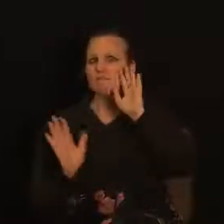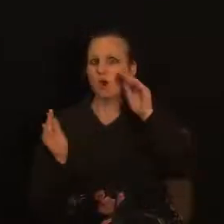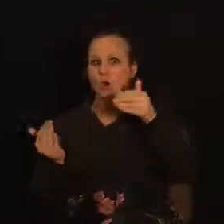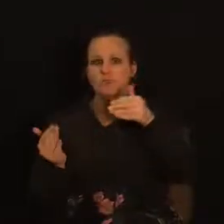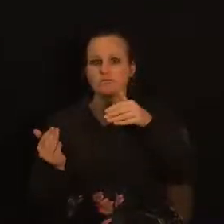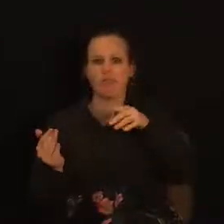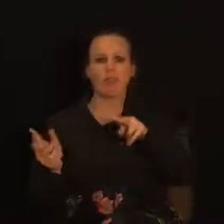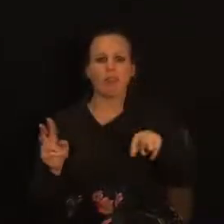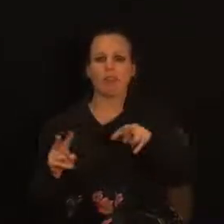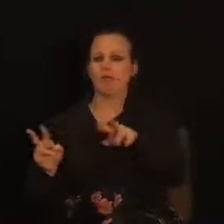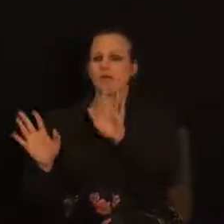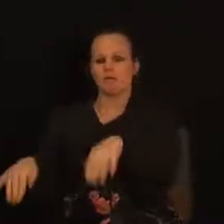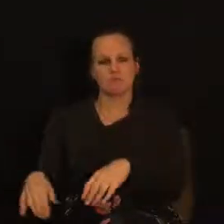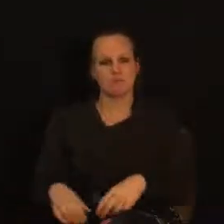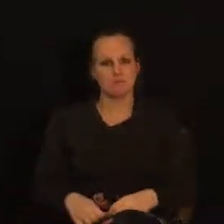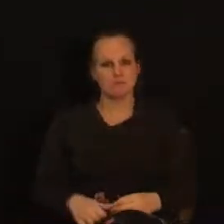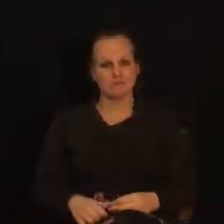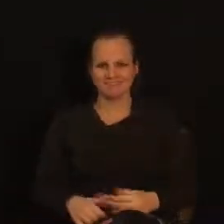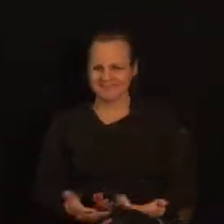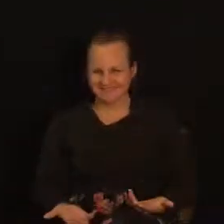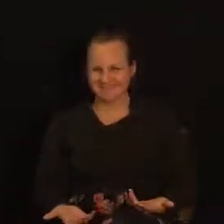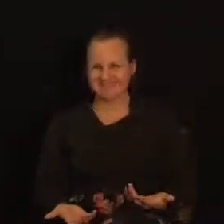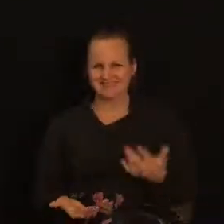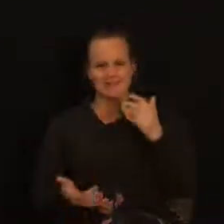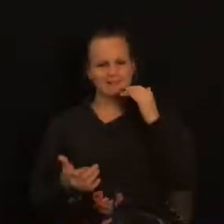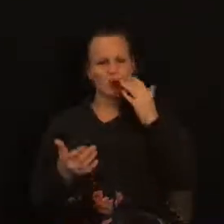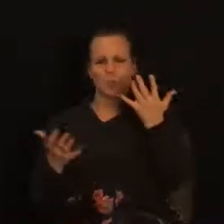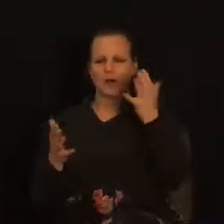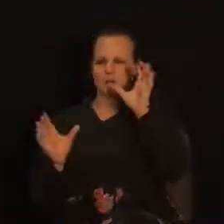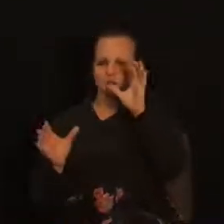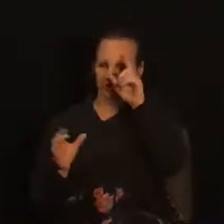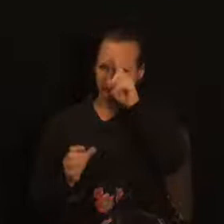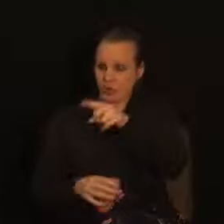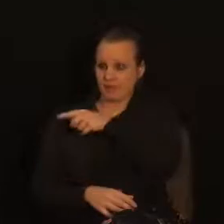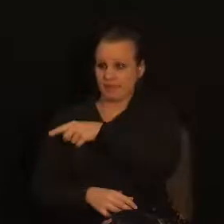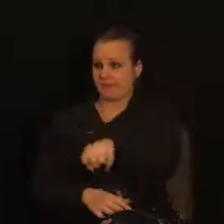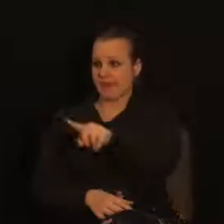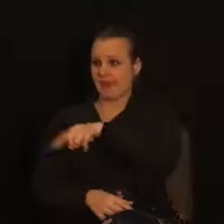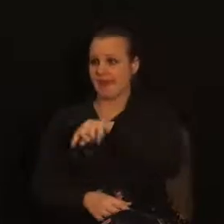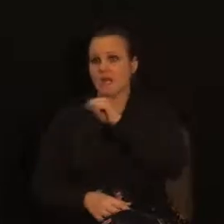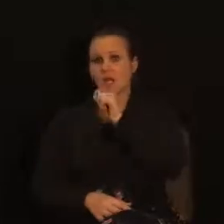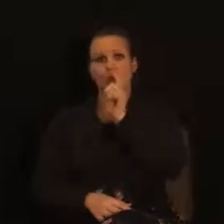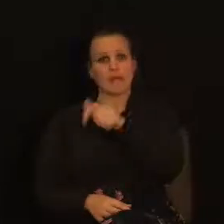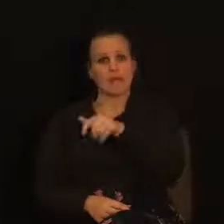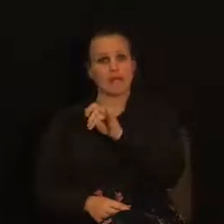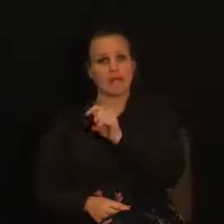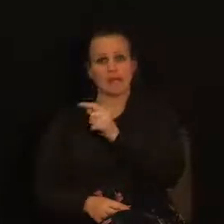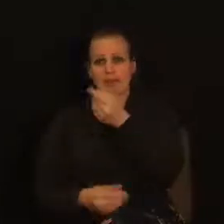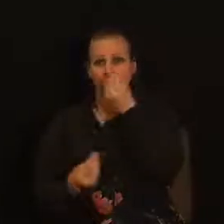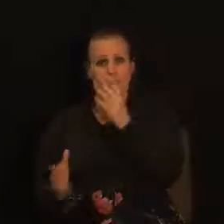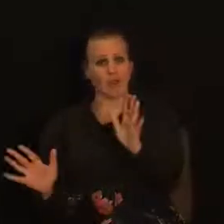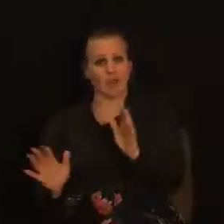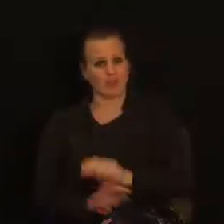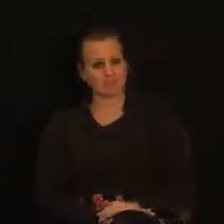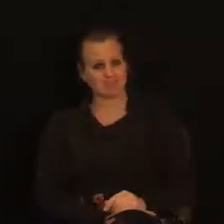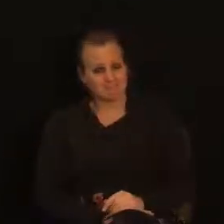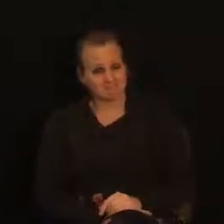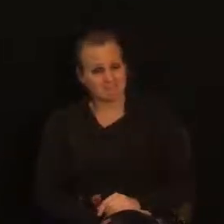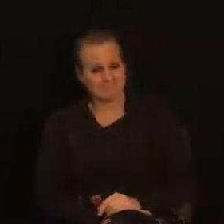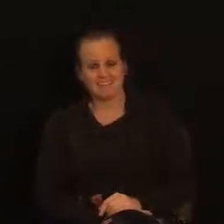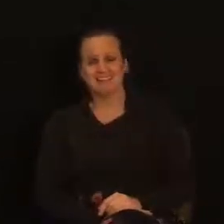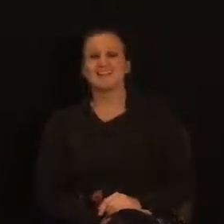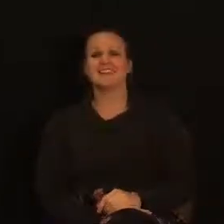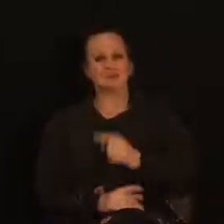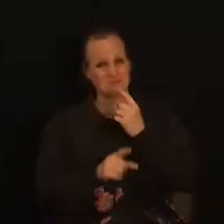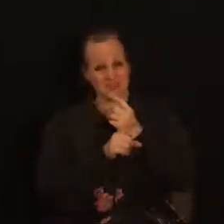on finding whatever it was that I was looking for, or what I needed, because they don't need it, they don't care, right?